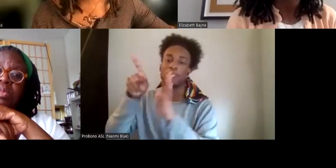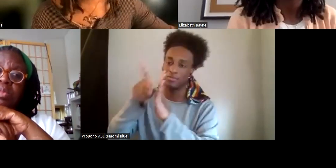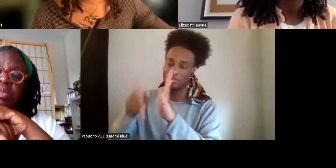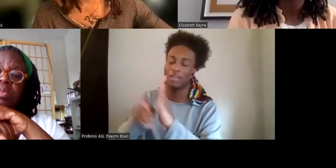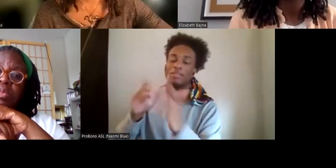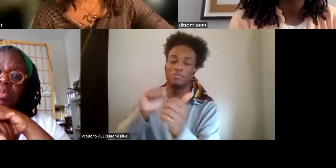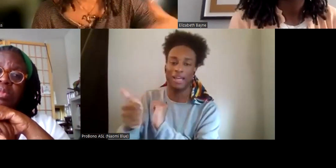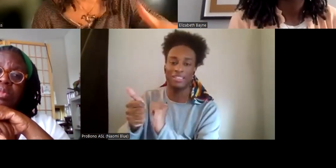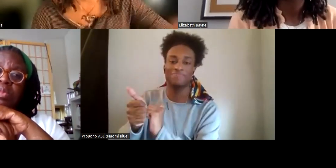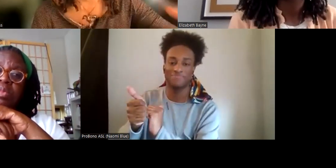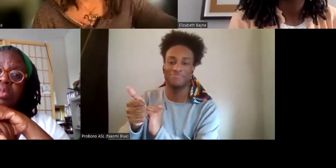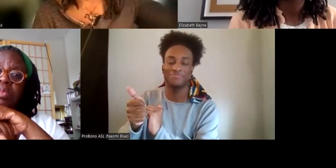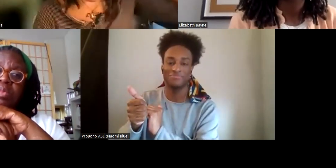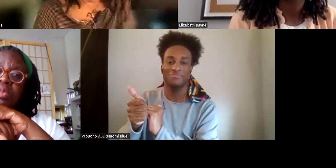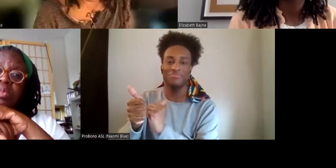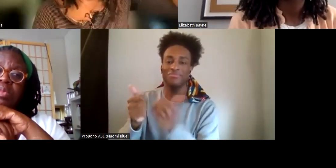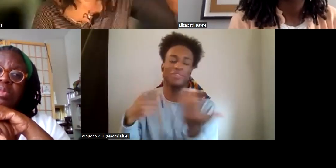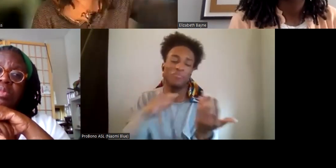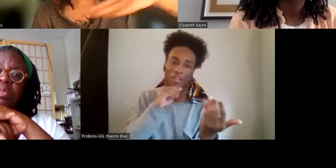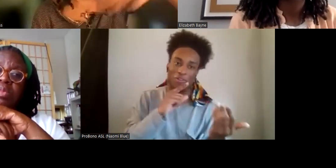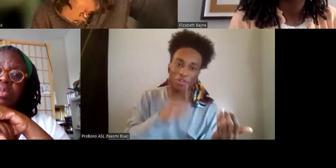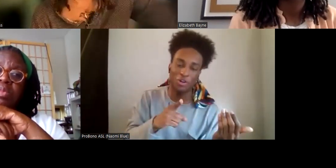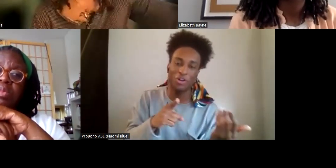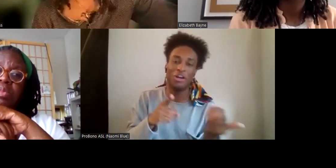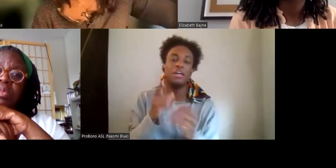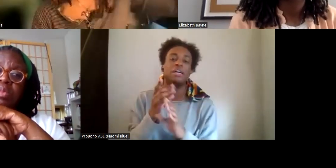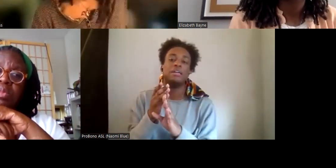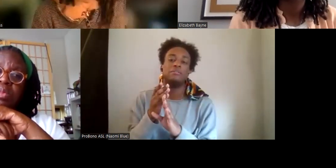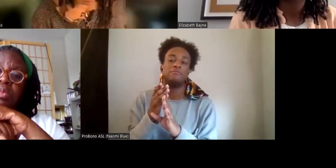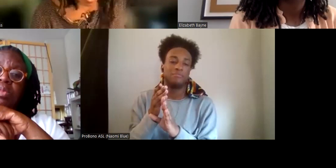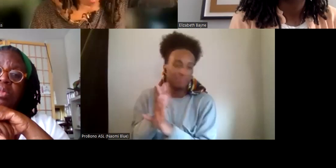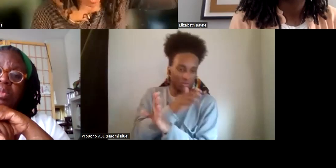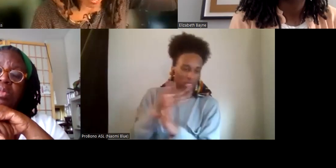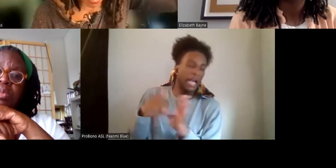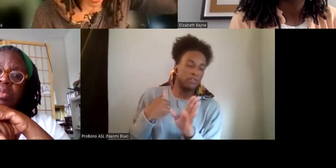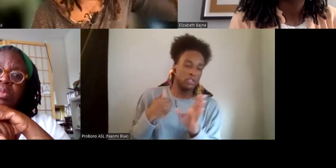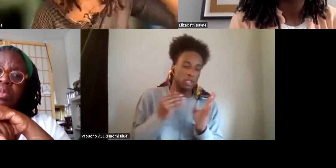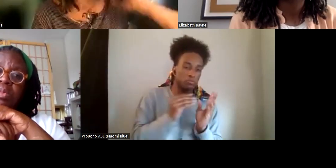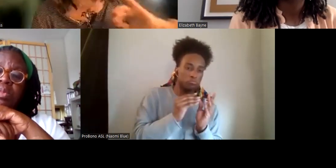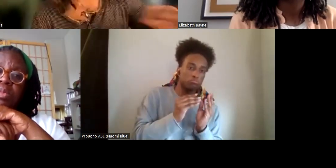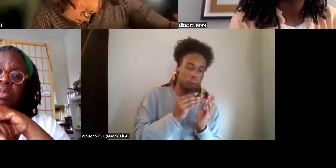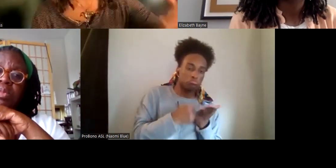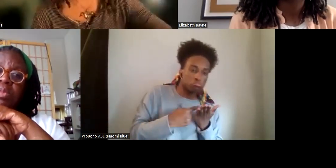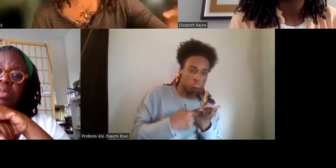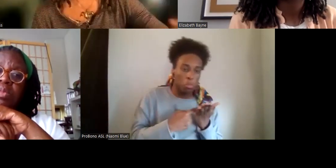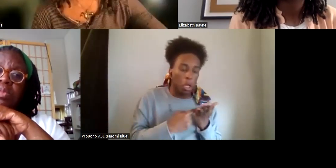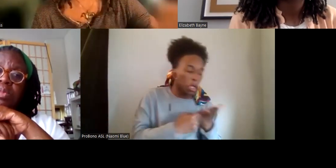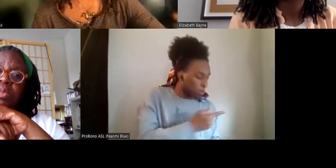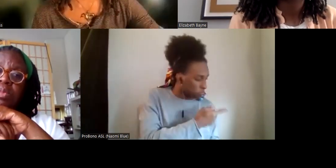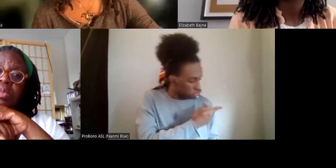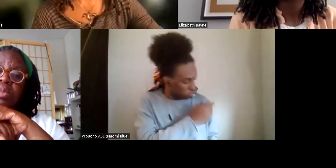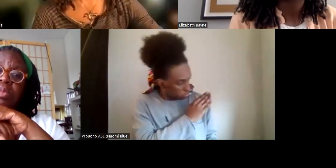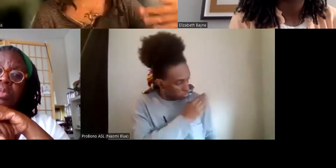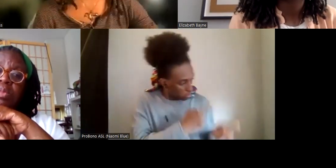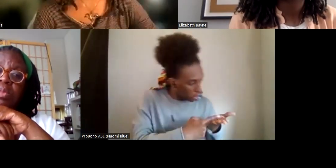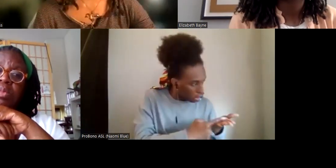sure, we had an earlier off the, background conversation for those who just joined us on the call about the degree to